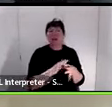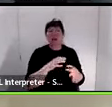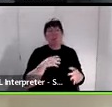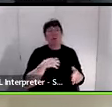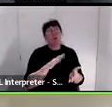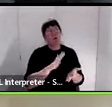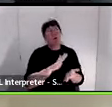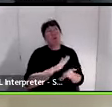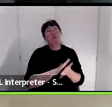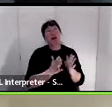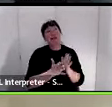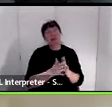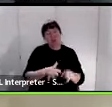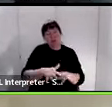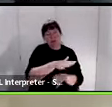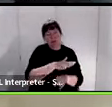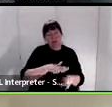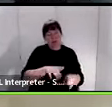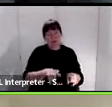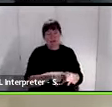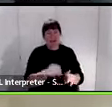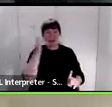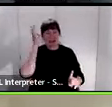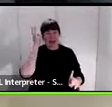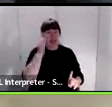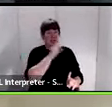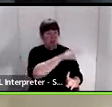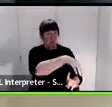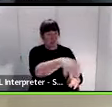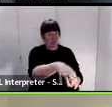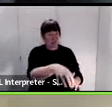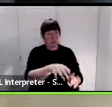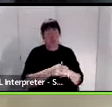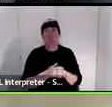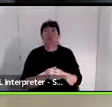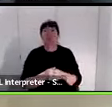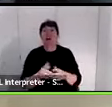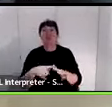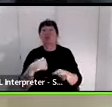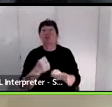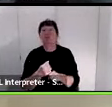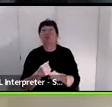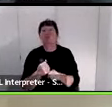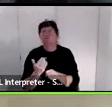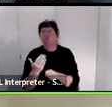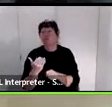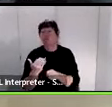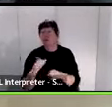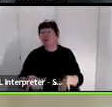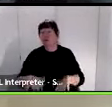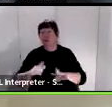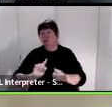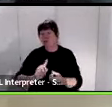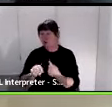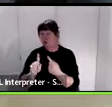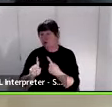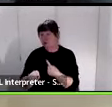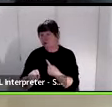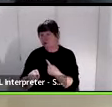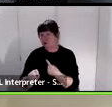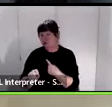councils. If you look at the recent flood responses, you'll see that face of councils is